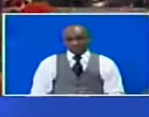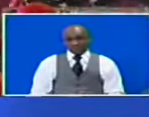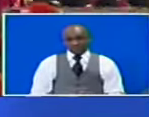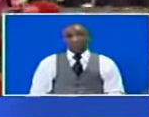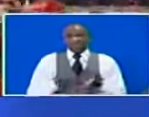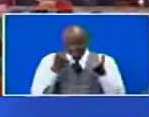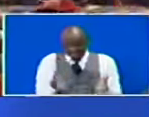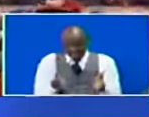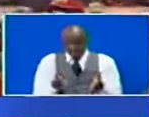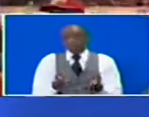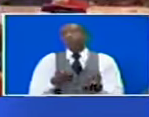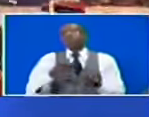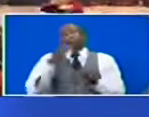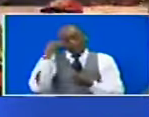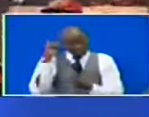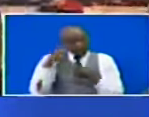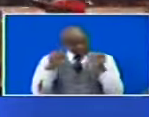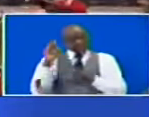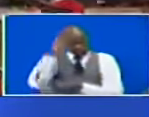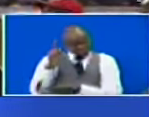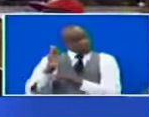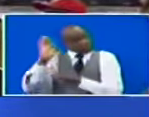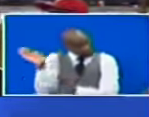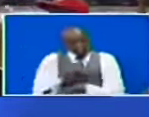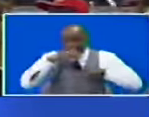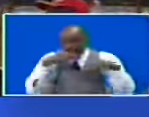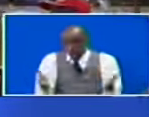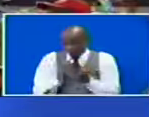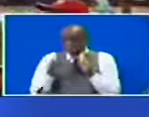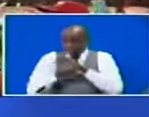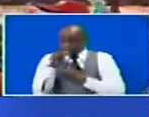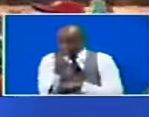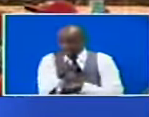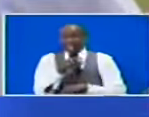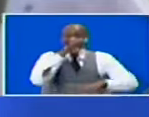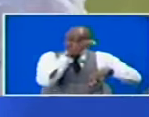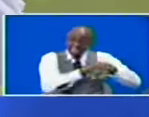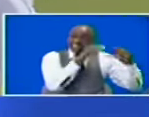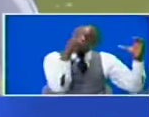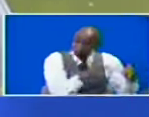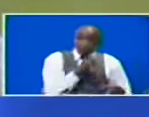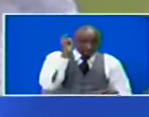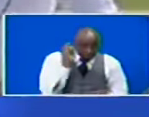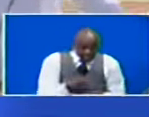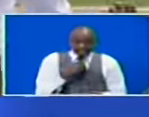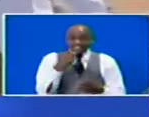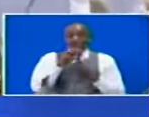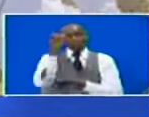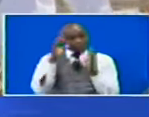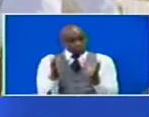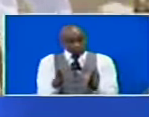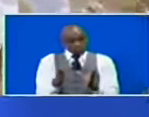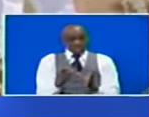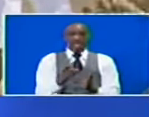To unseat President Uhuru Kenyatta and his deputy William Ruto, NASA will have to deny Jubilee round